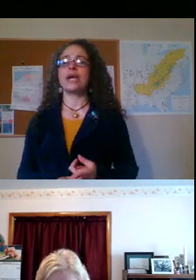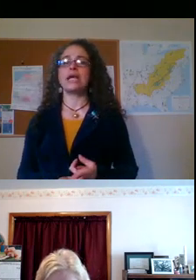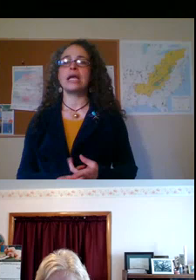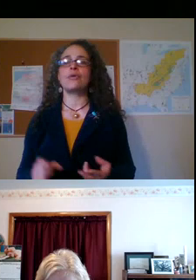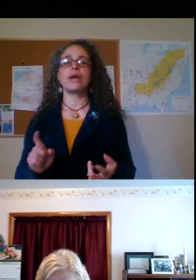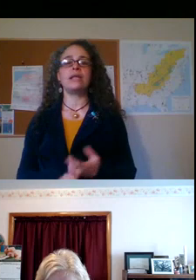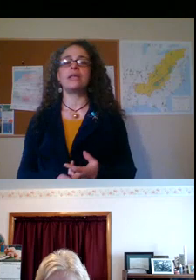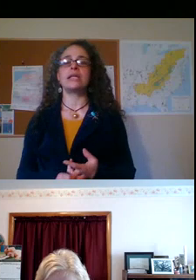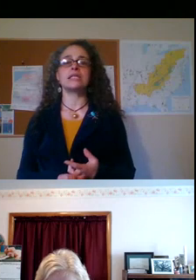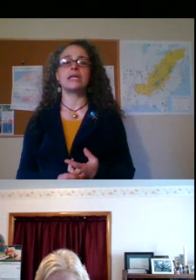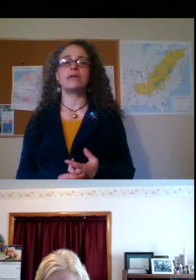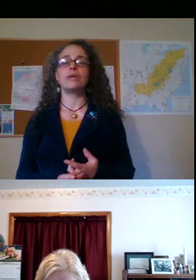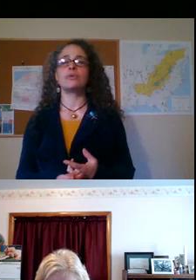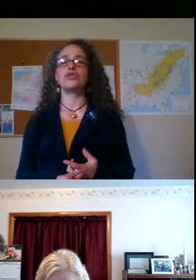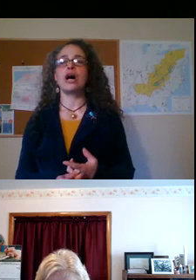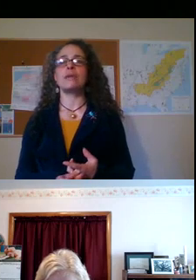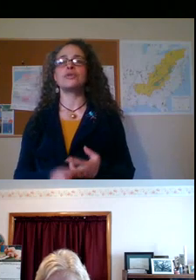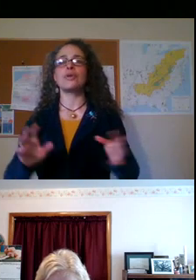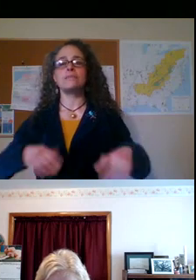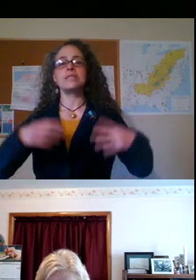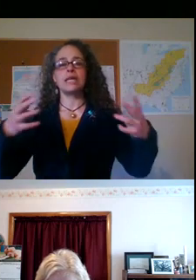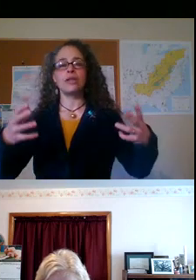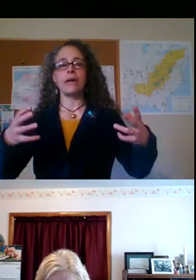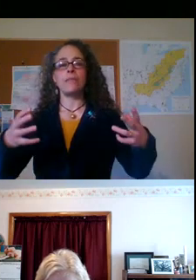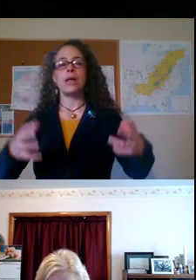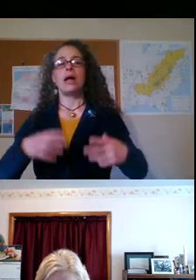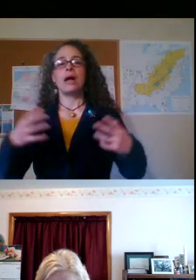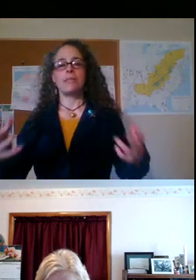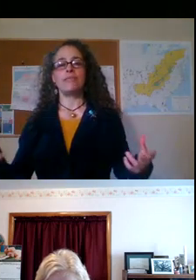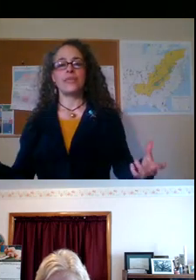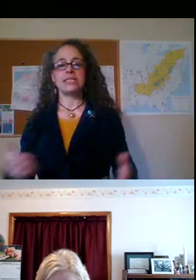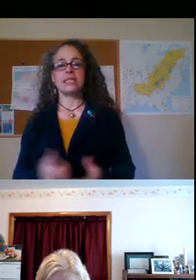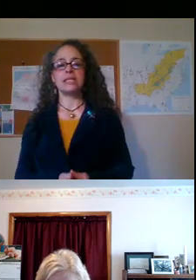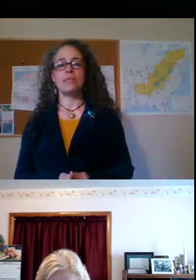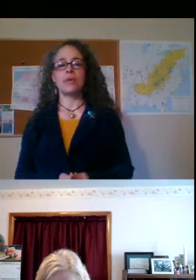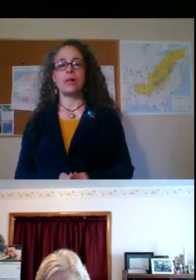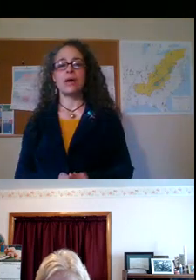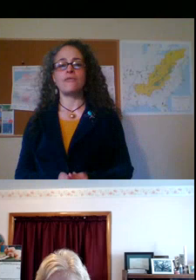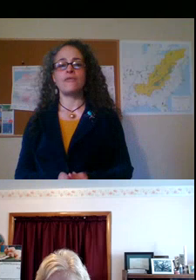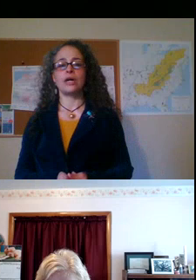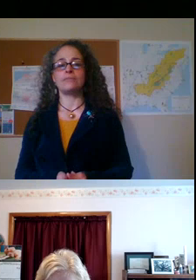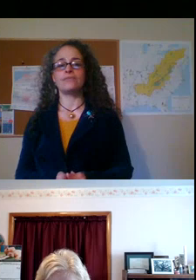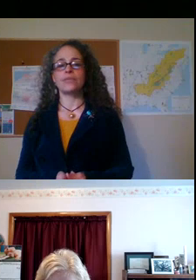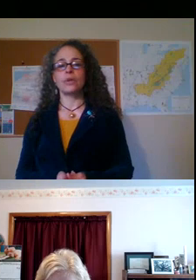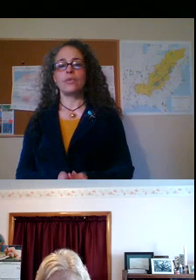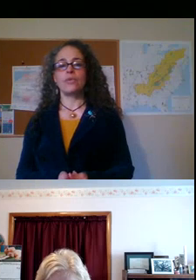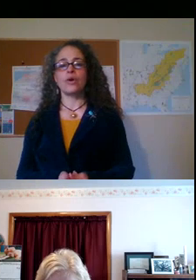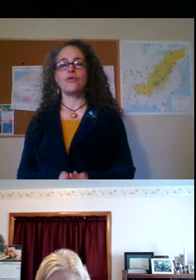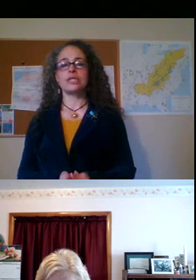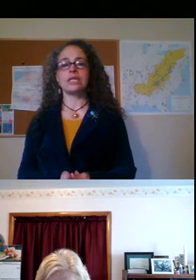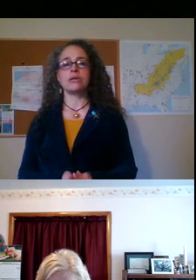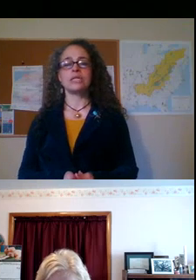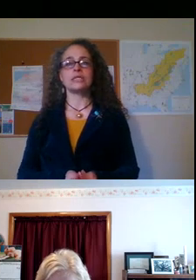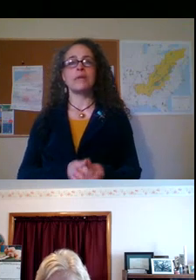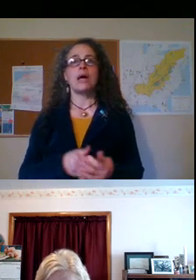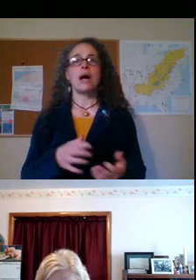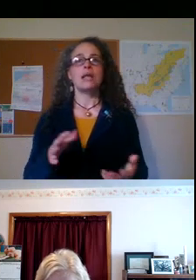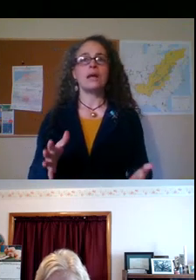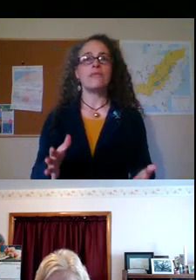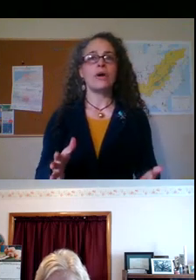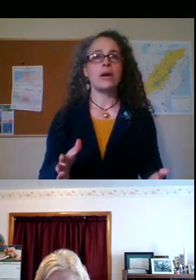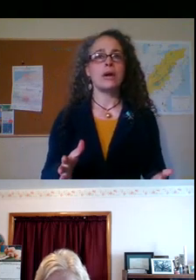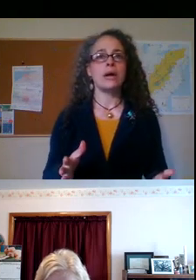deals with training or anything that's going to give people jobs or upskill them, that's an example of workforce